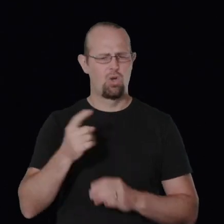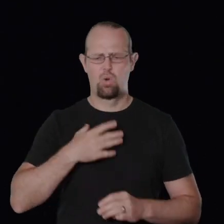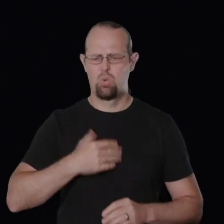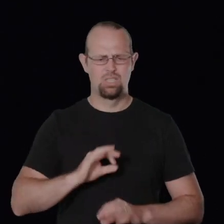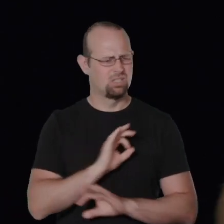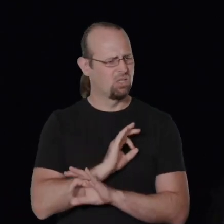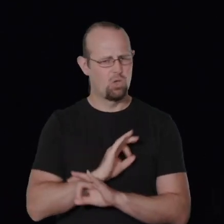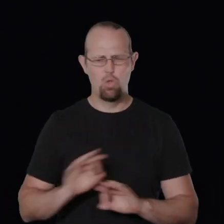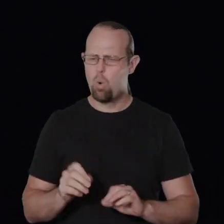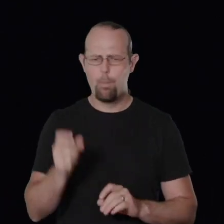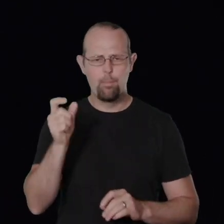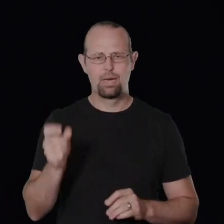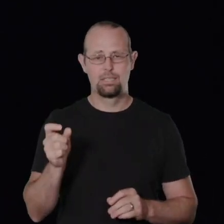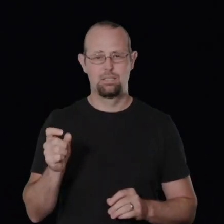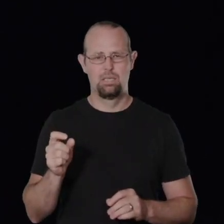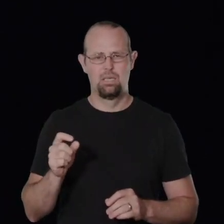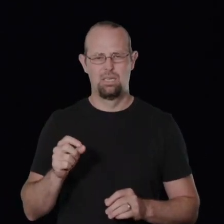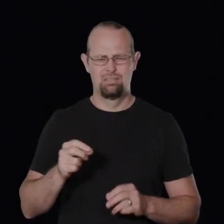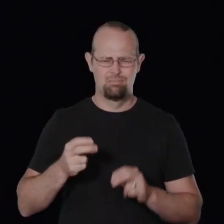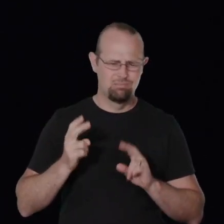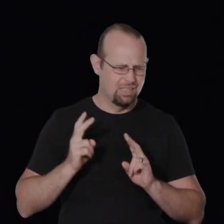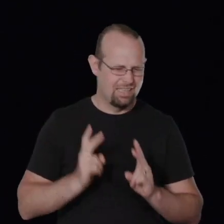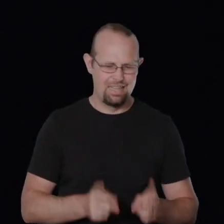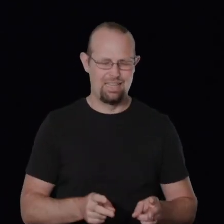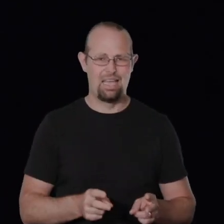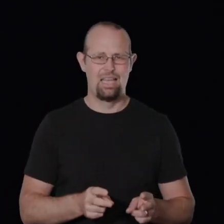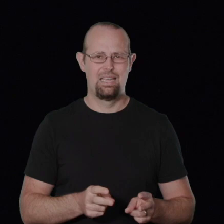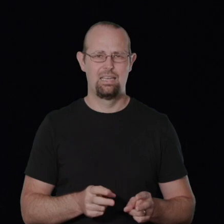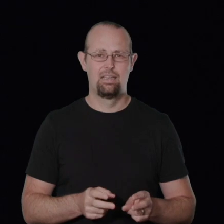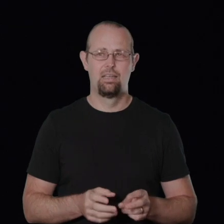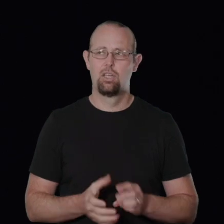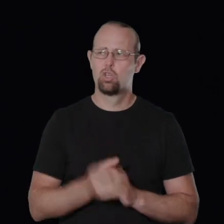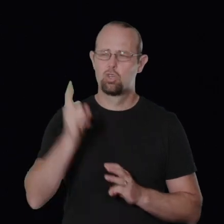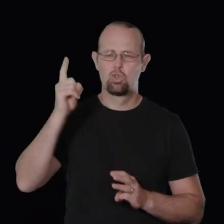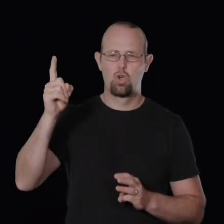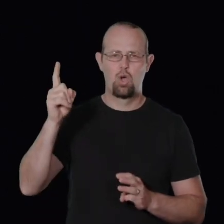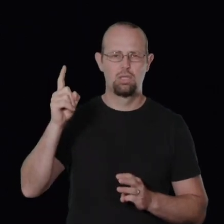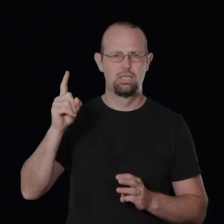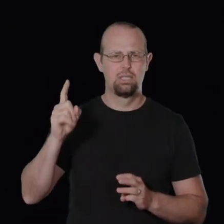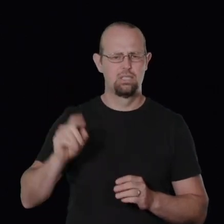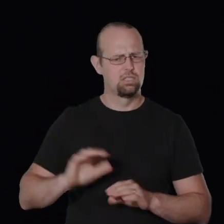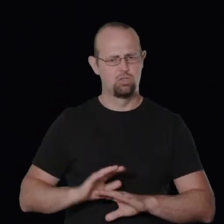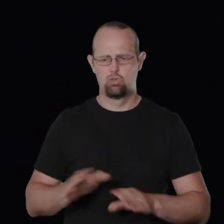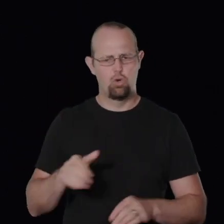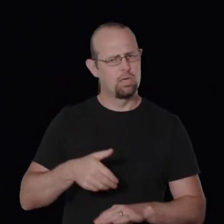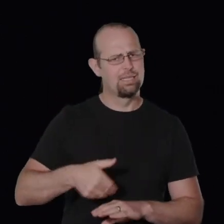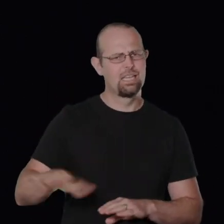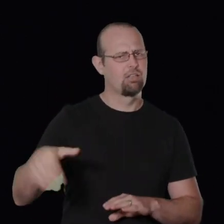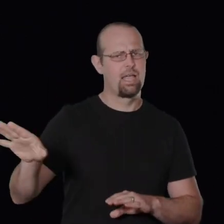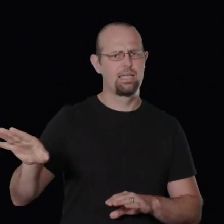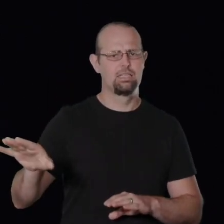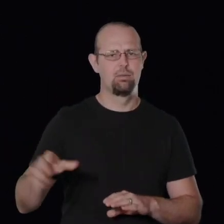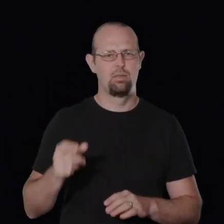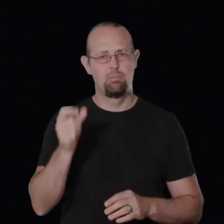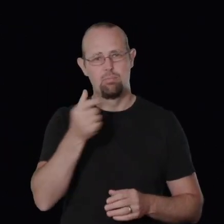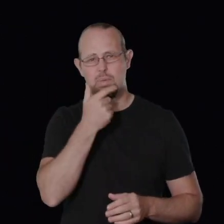perish. Anybody that comes to him, he will never turn them away. There can be a suddenly for even the most